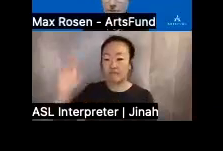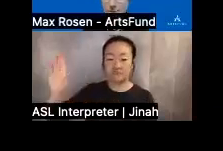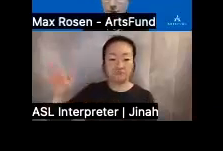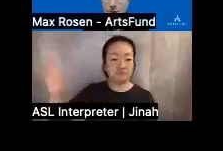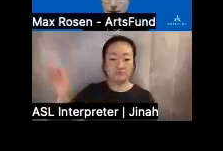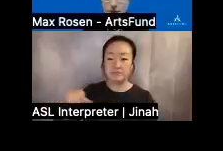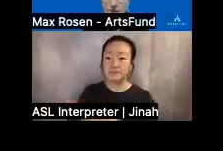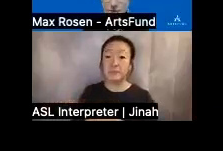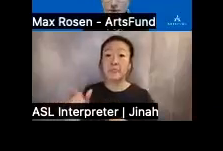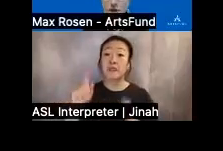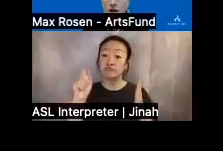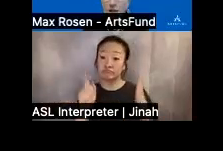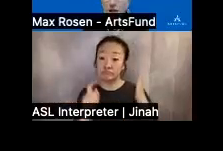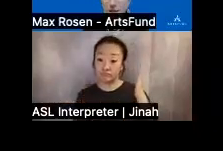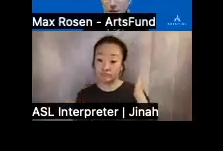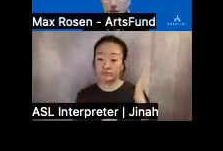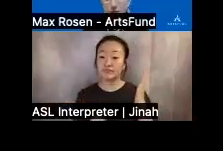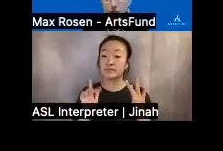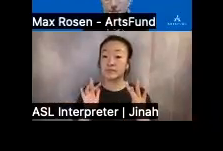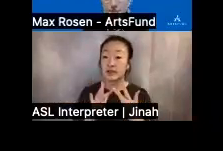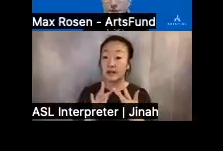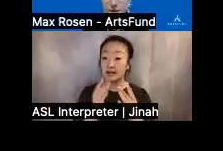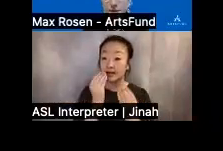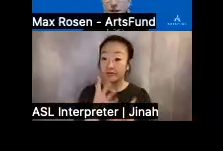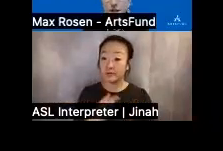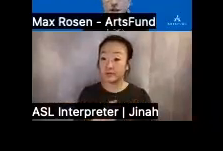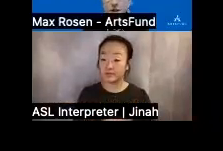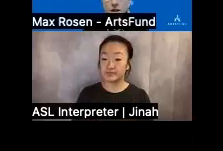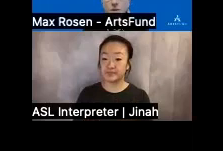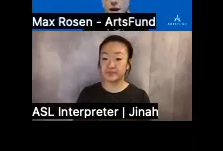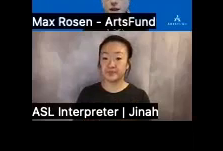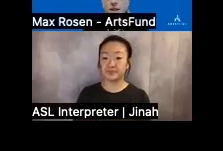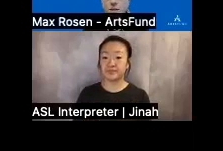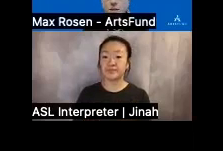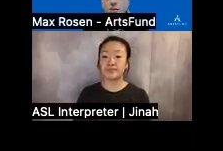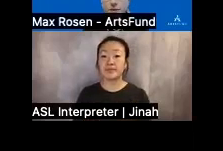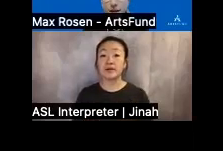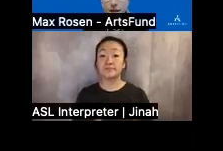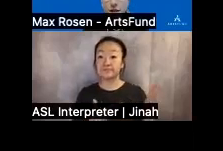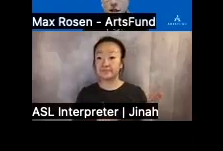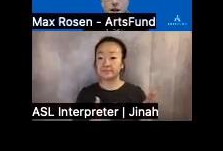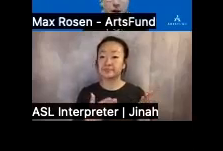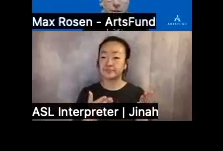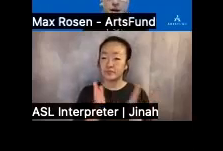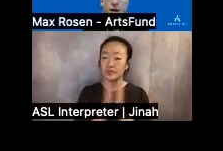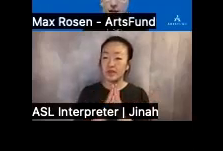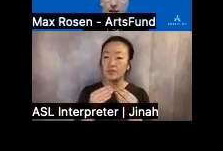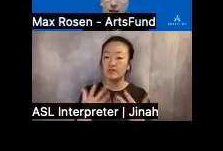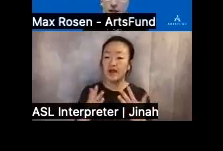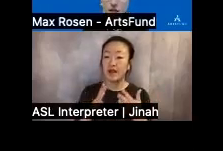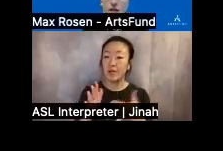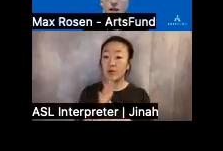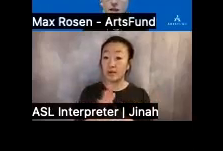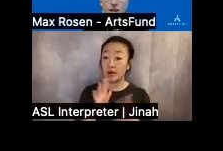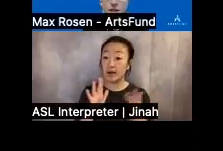bit more down to contact information. Here, we ask you to provide a primary